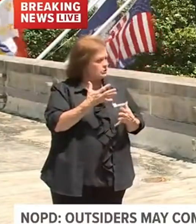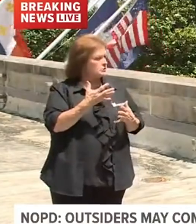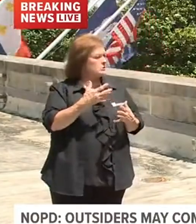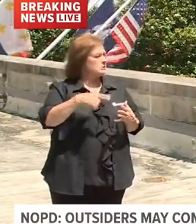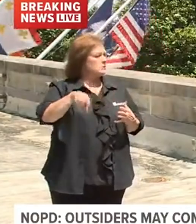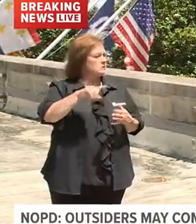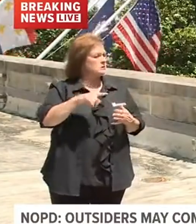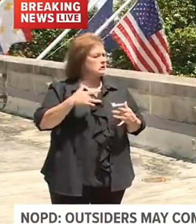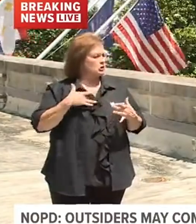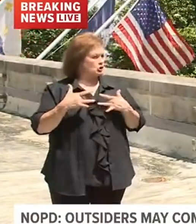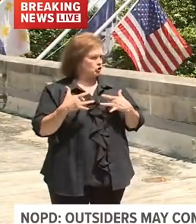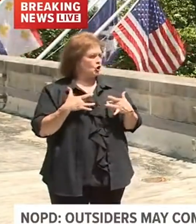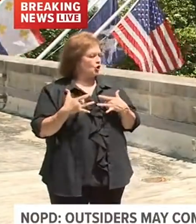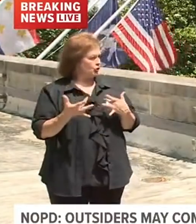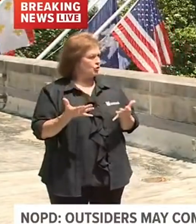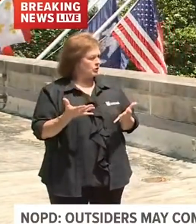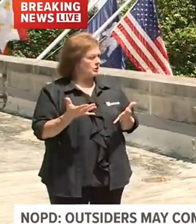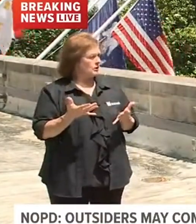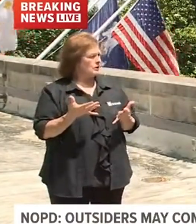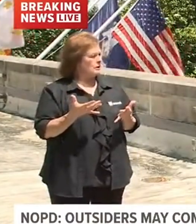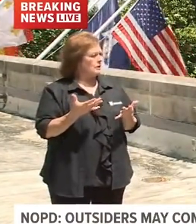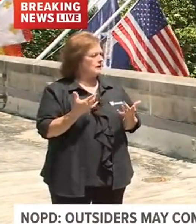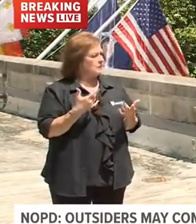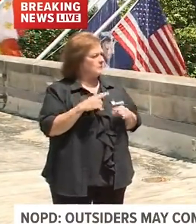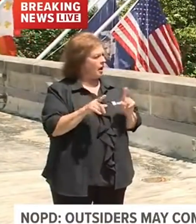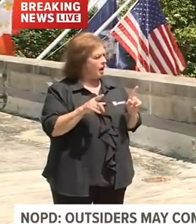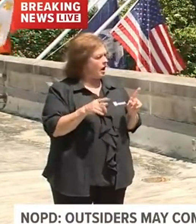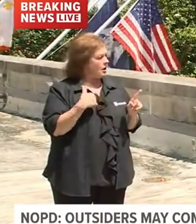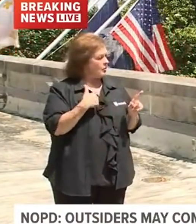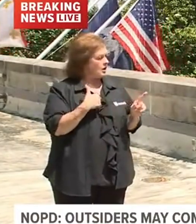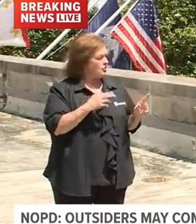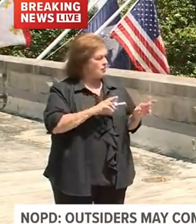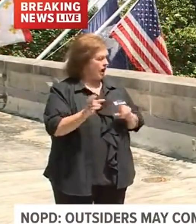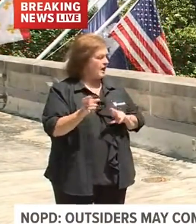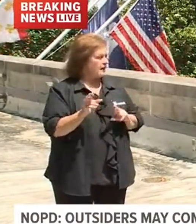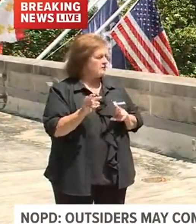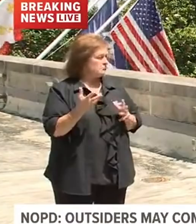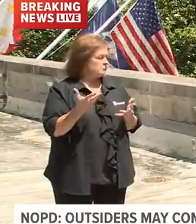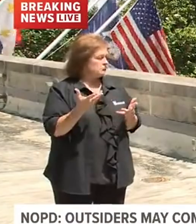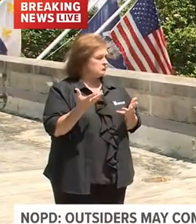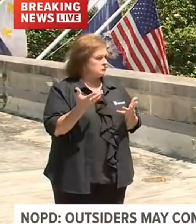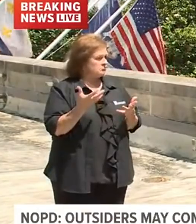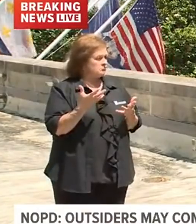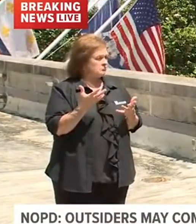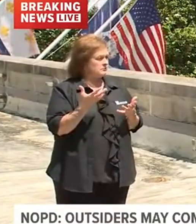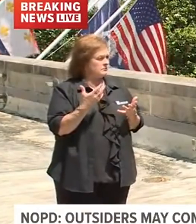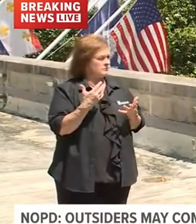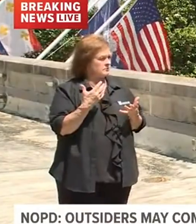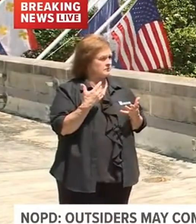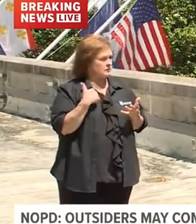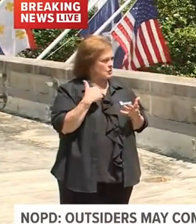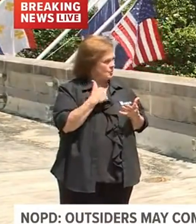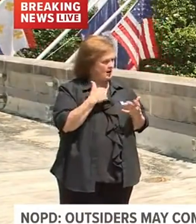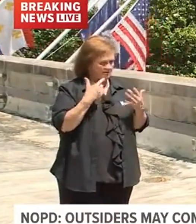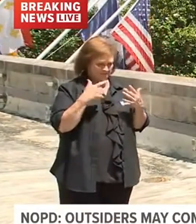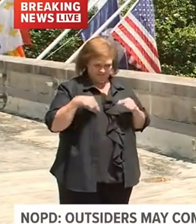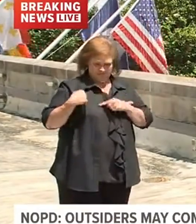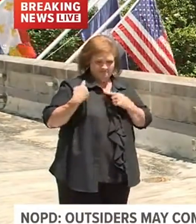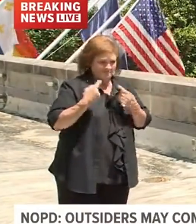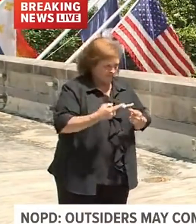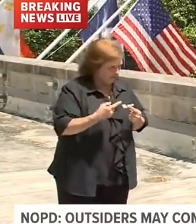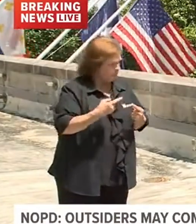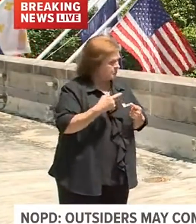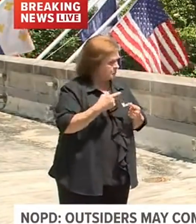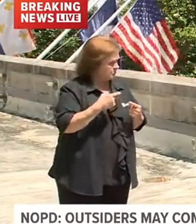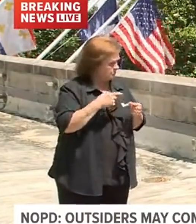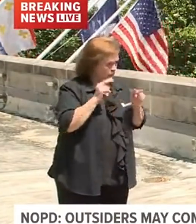about that, because this is what they've heard, and we're standing prepared and ready for that as well. We have been on the lookout for this throughout